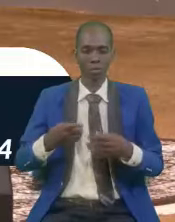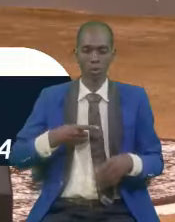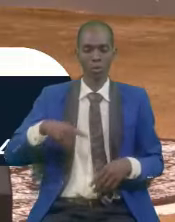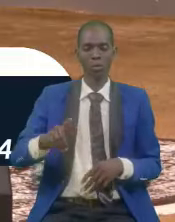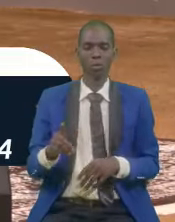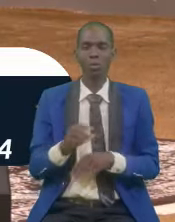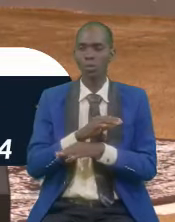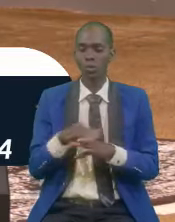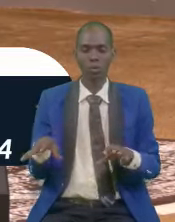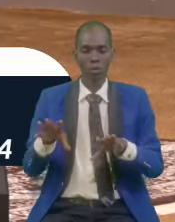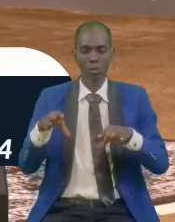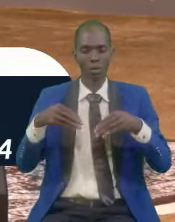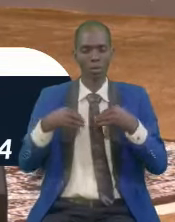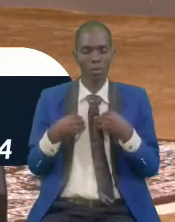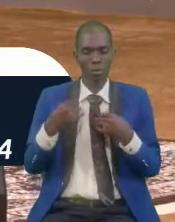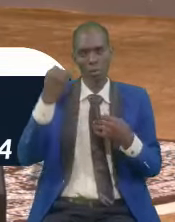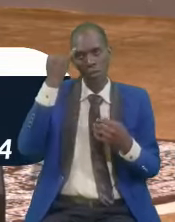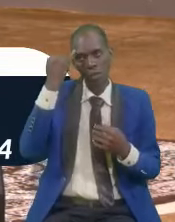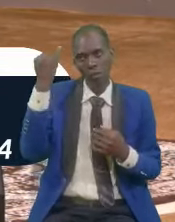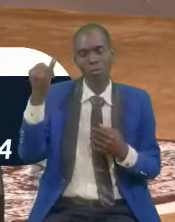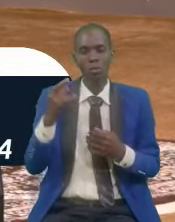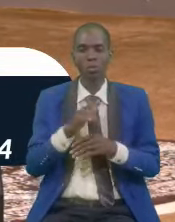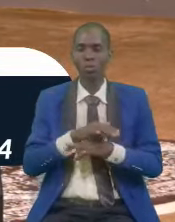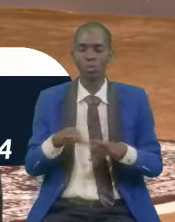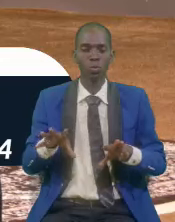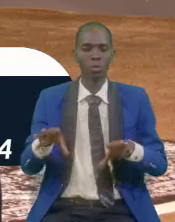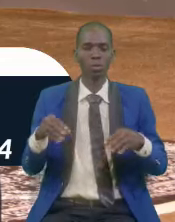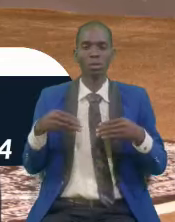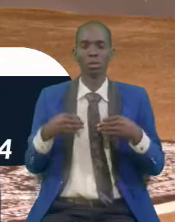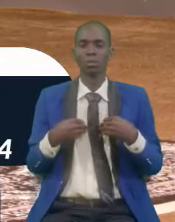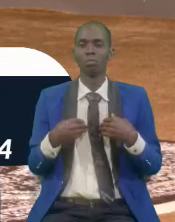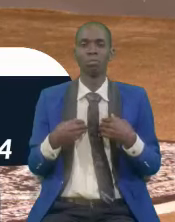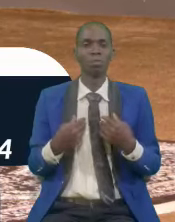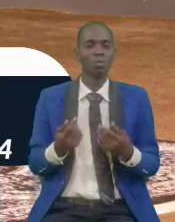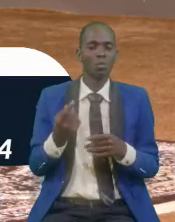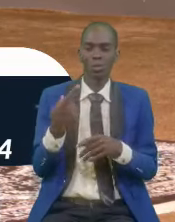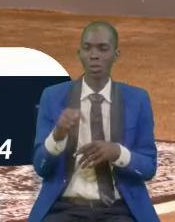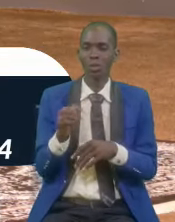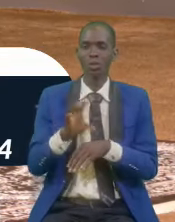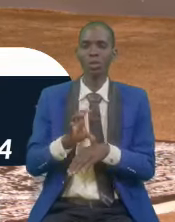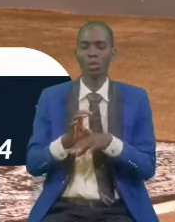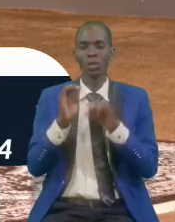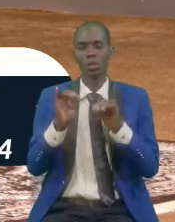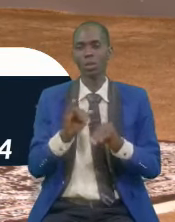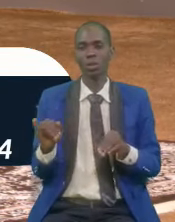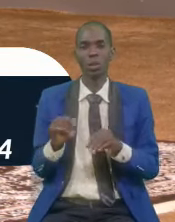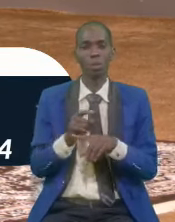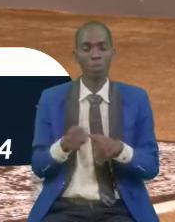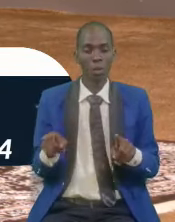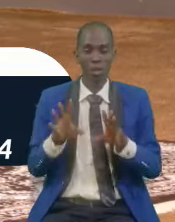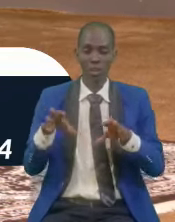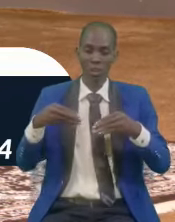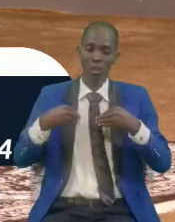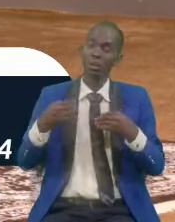an ideology. They don't receive just the doctrine. They receive him,